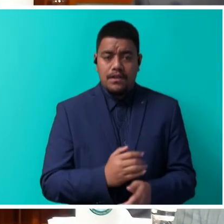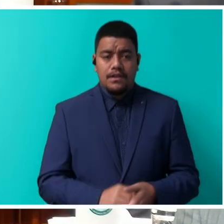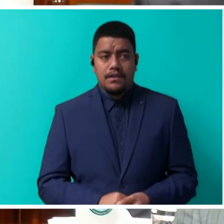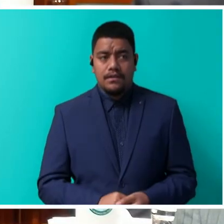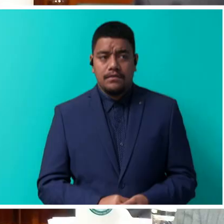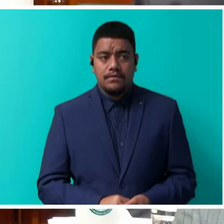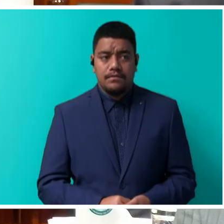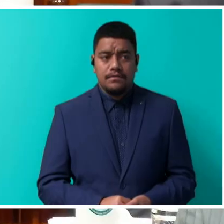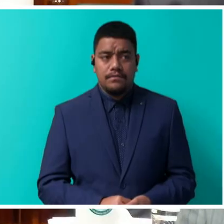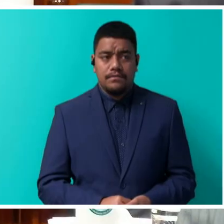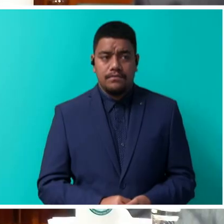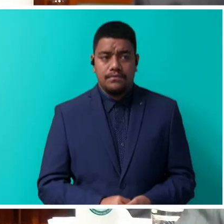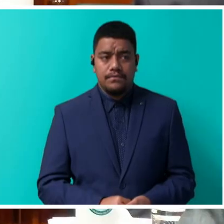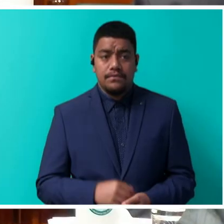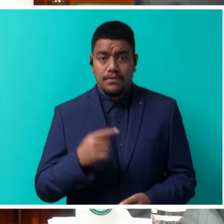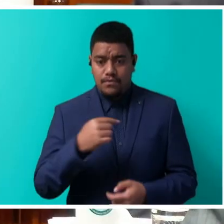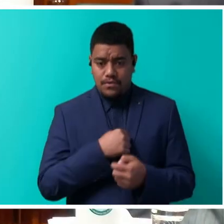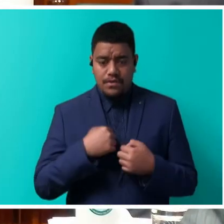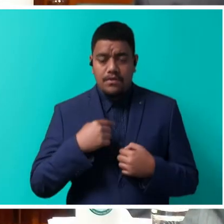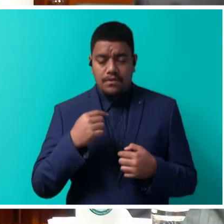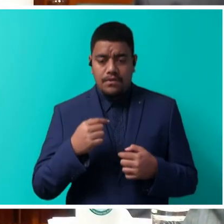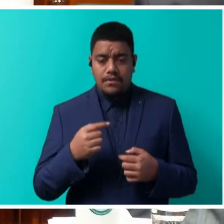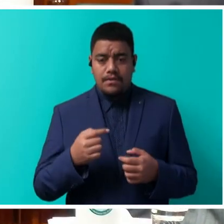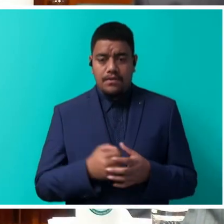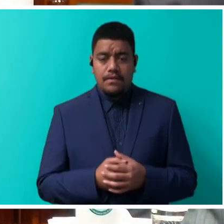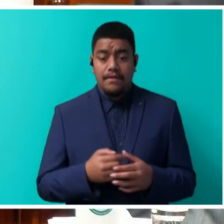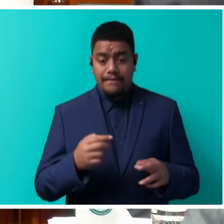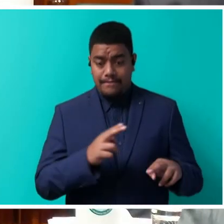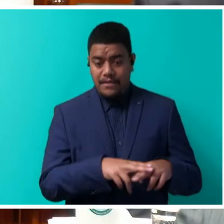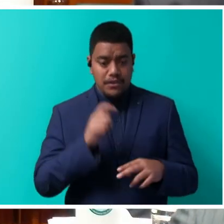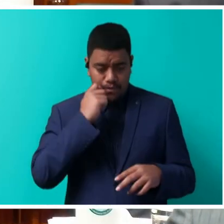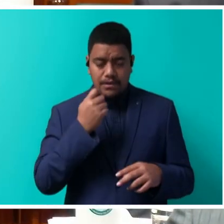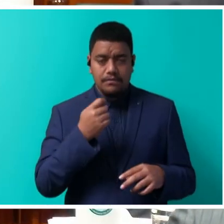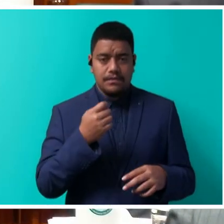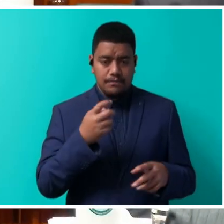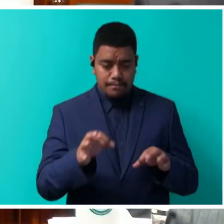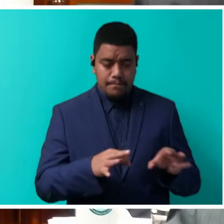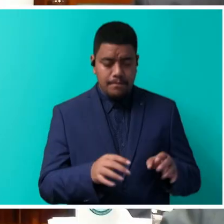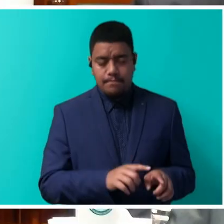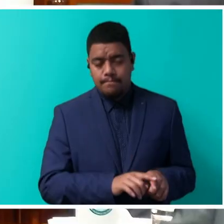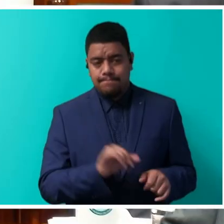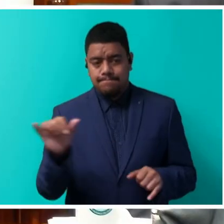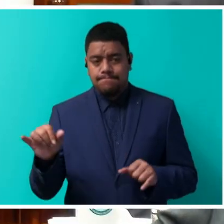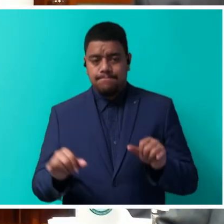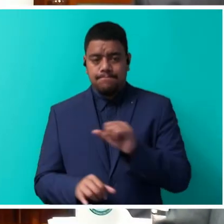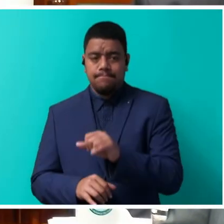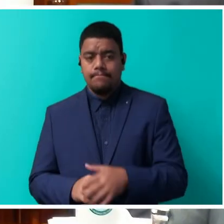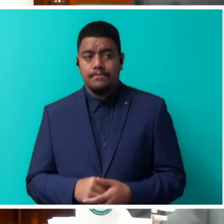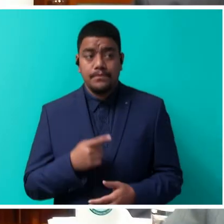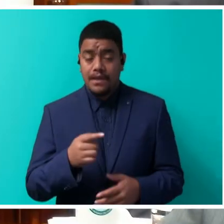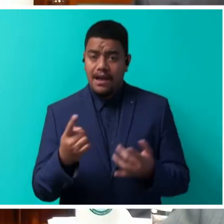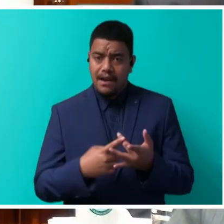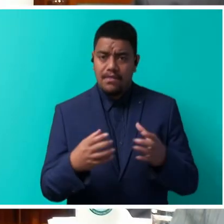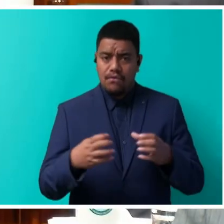future recruitments will be rely on applicants from Fiji. There's another group, Mr. Speaker, sir,